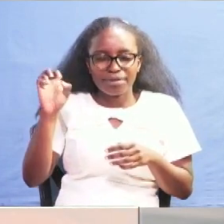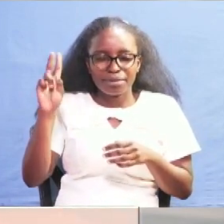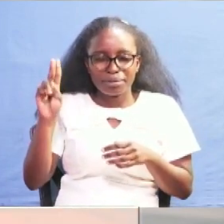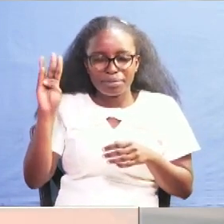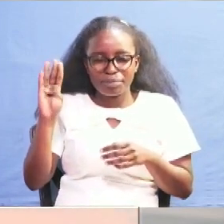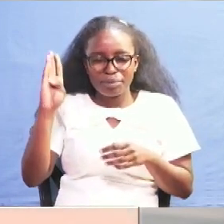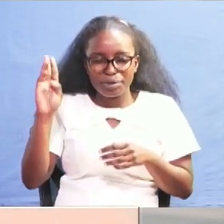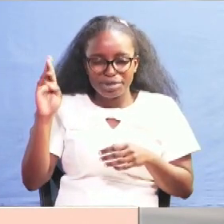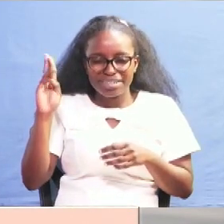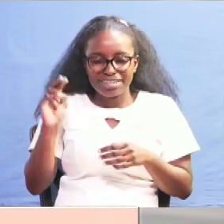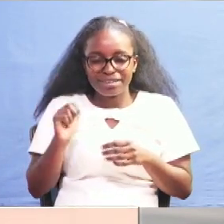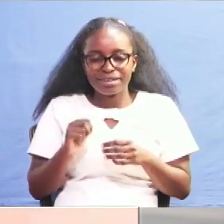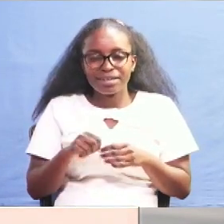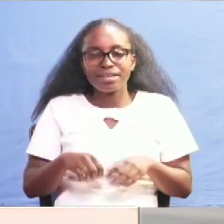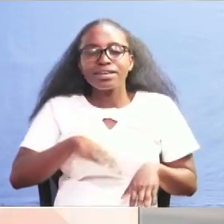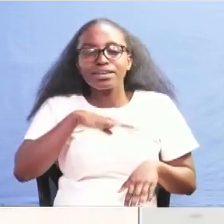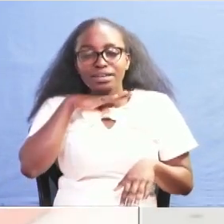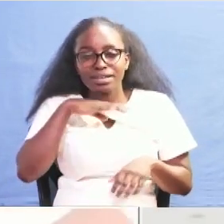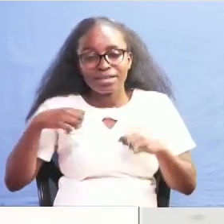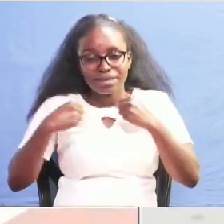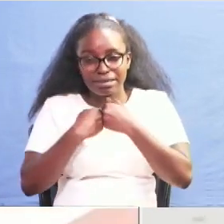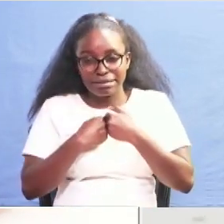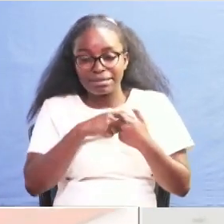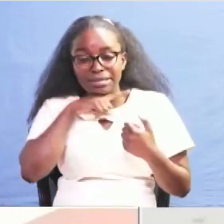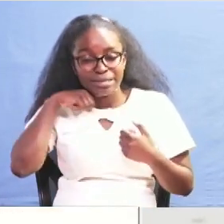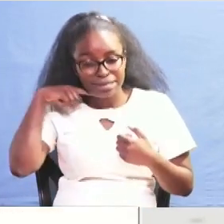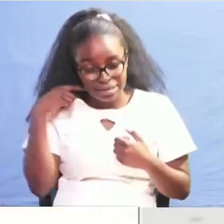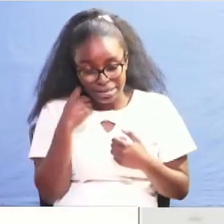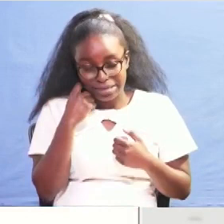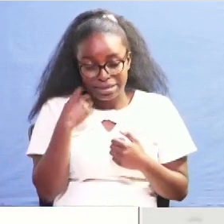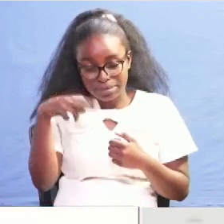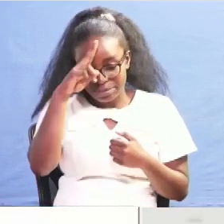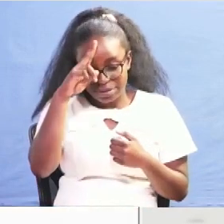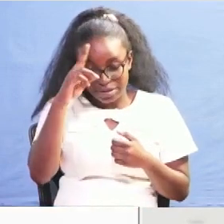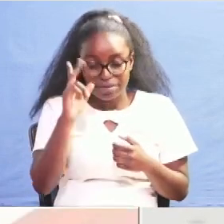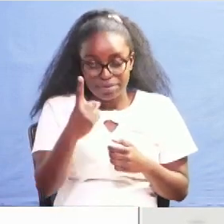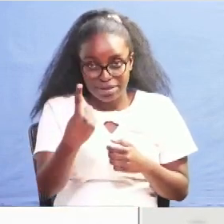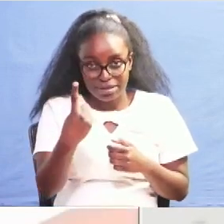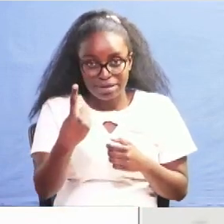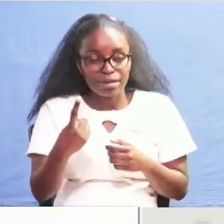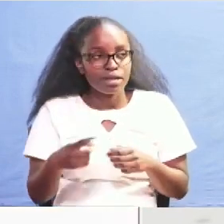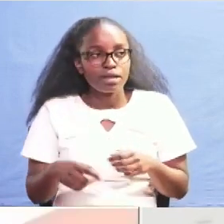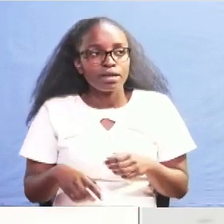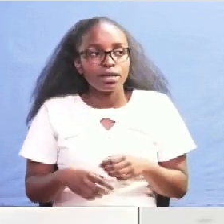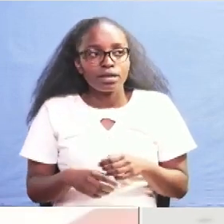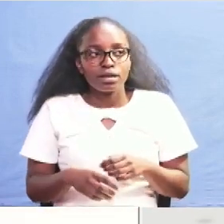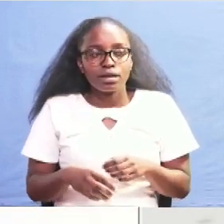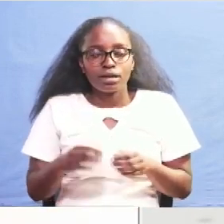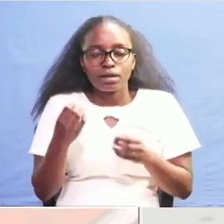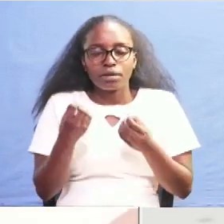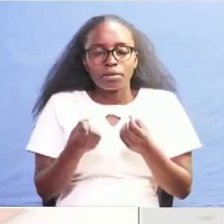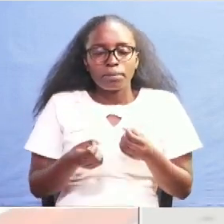kuua afisa mmoja. We received reports of an explosion in Elwak town, and which